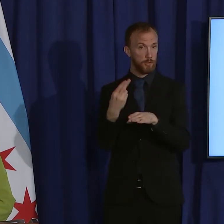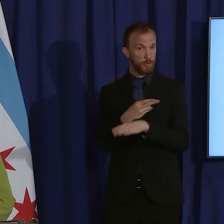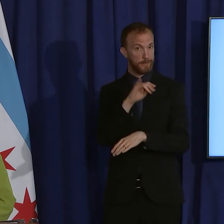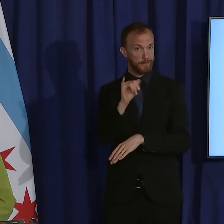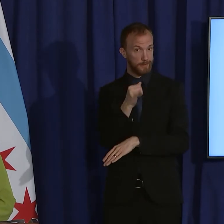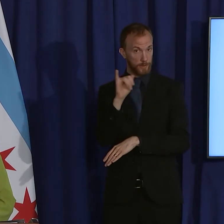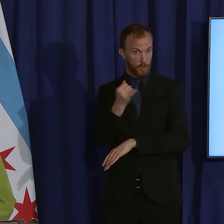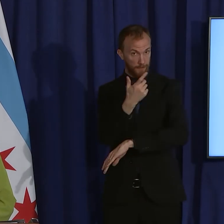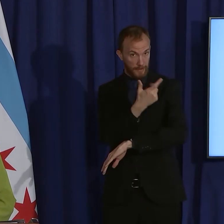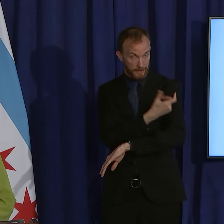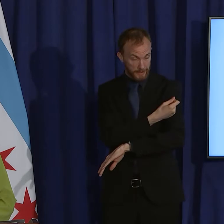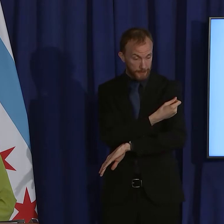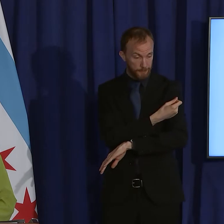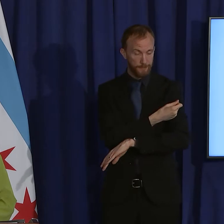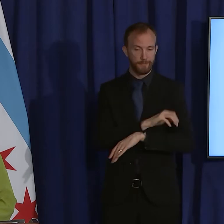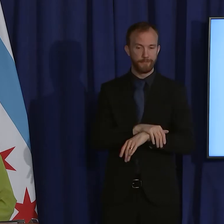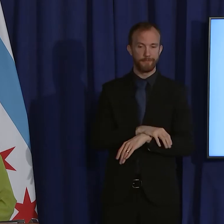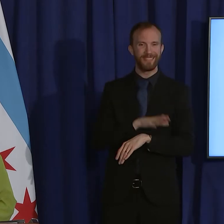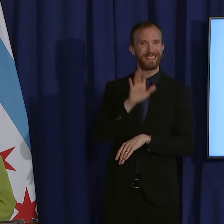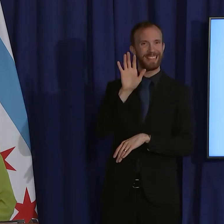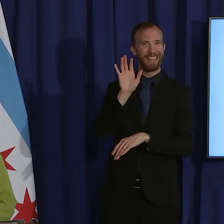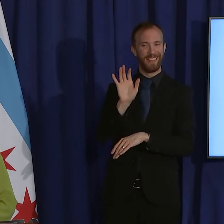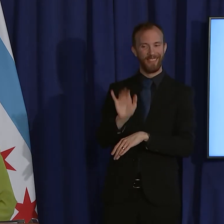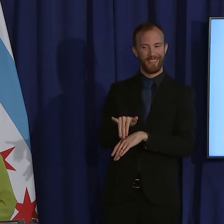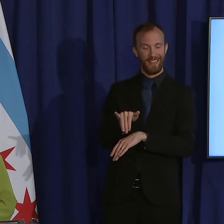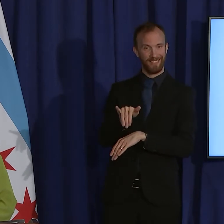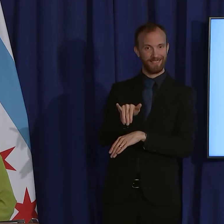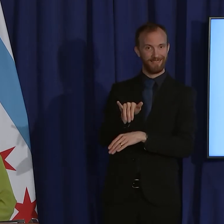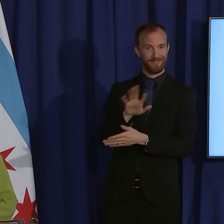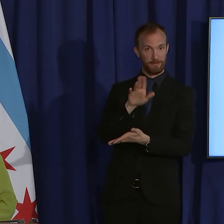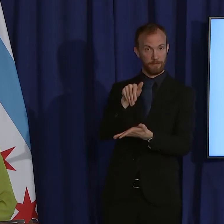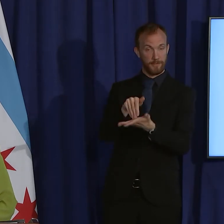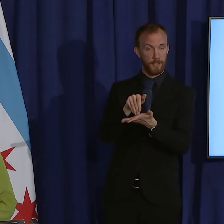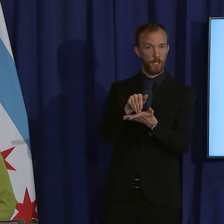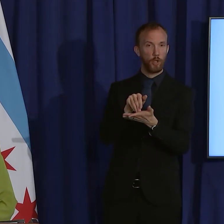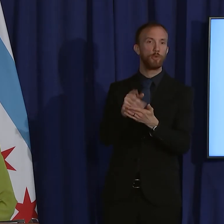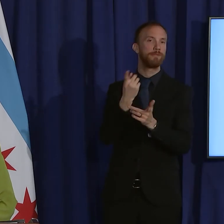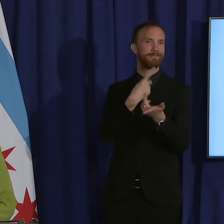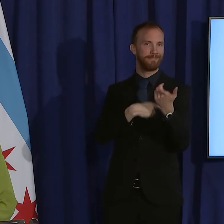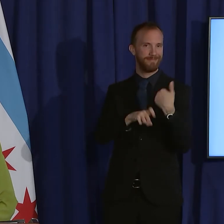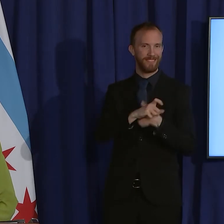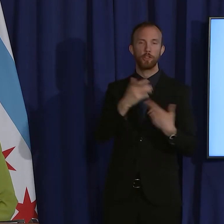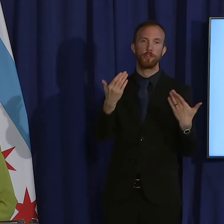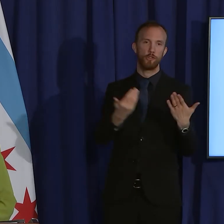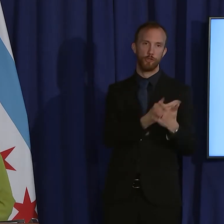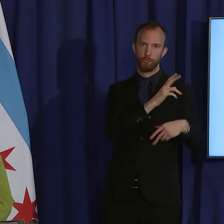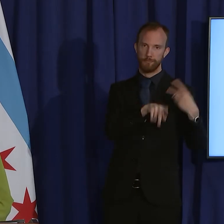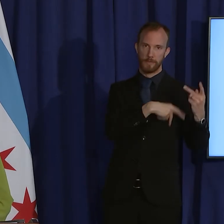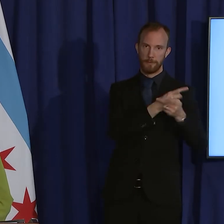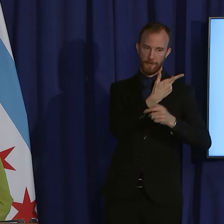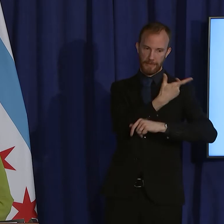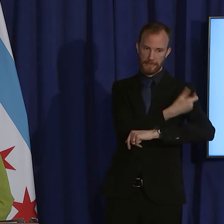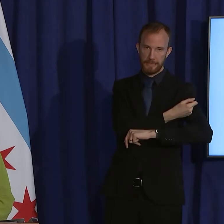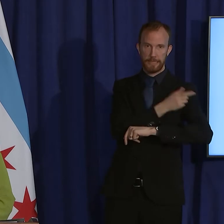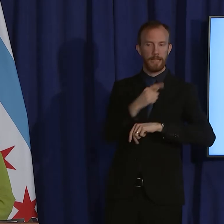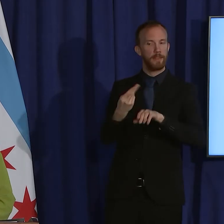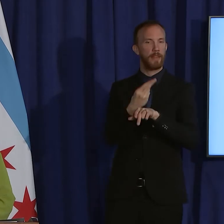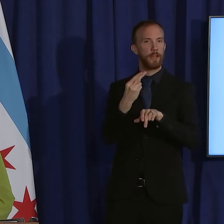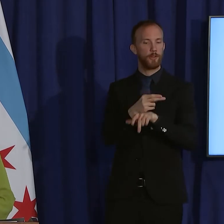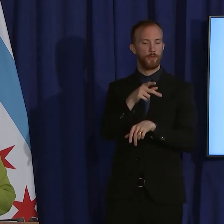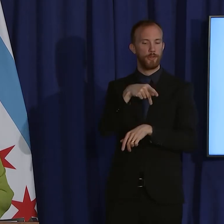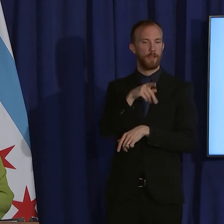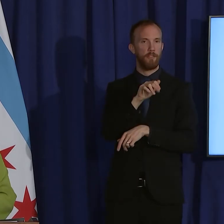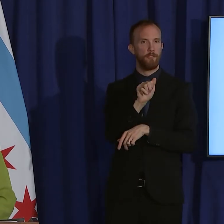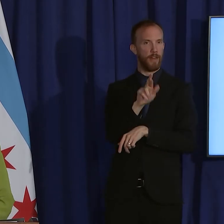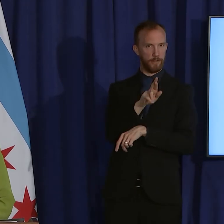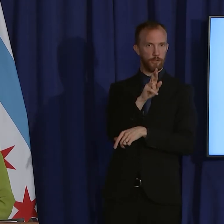vaccine. We are changing the vaccination type for that Chicago State location immediately to Pfizer. And